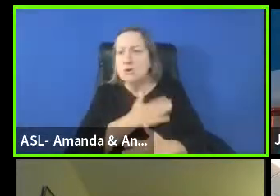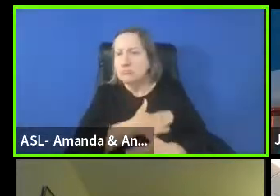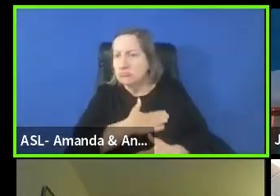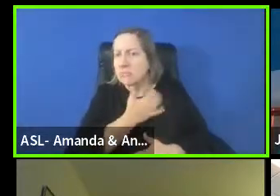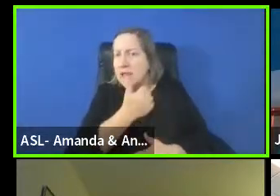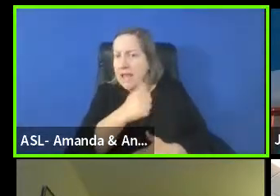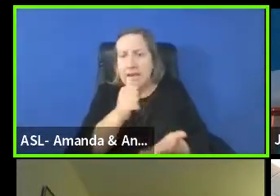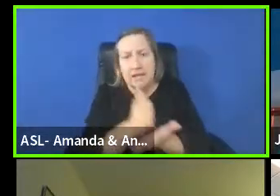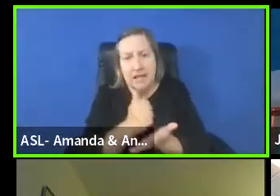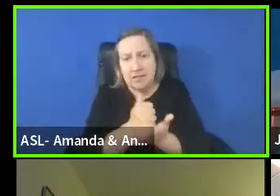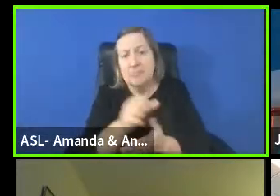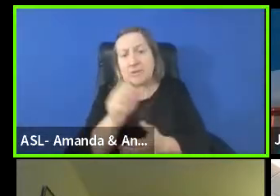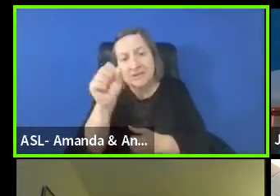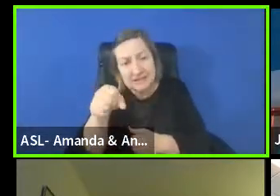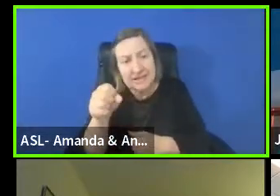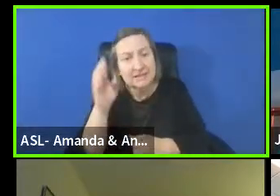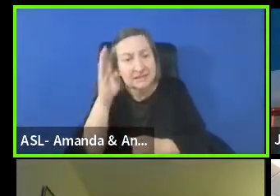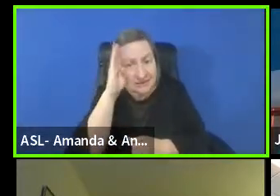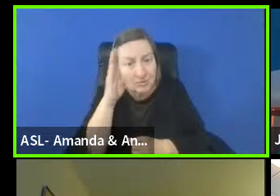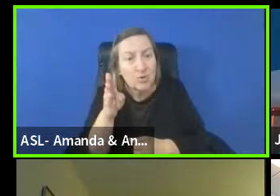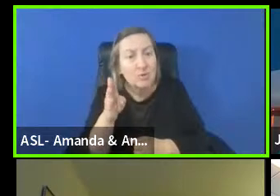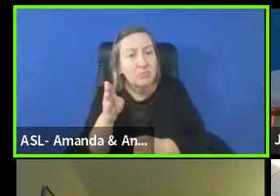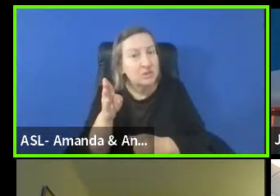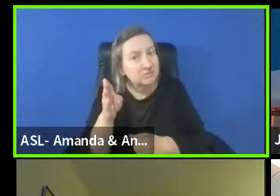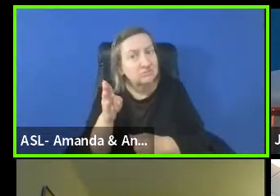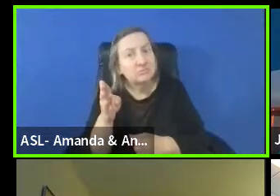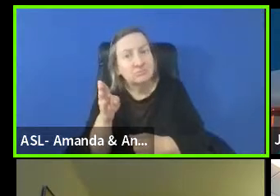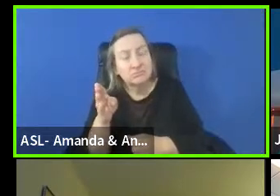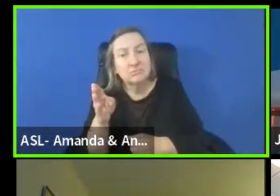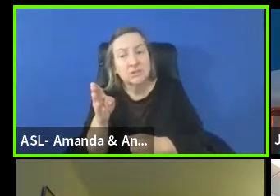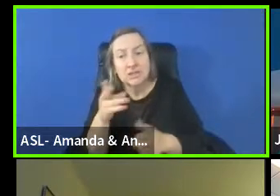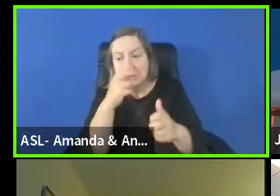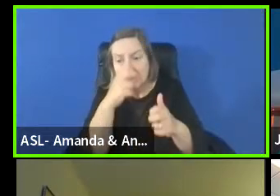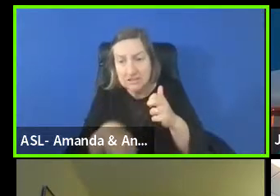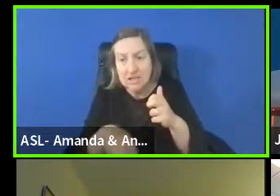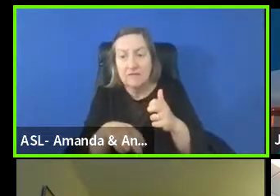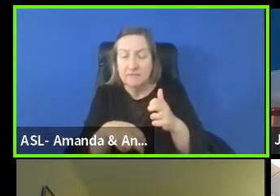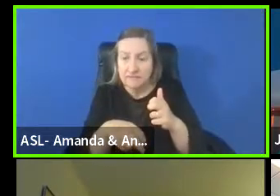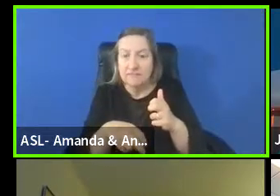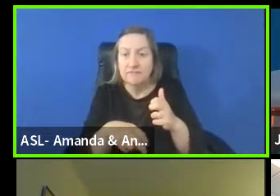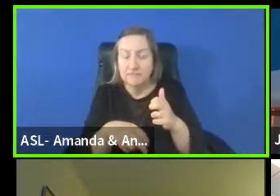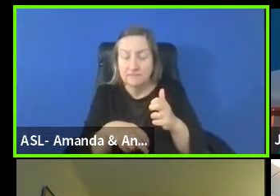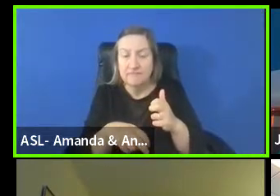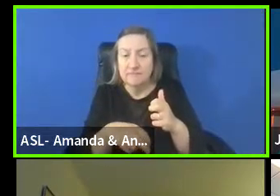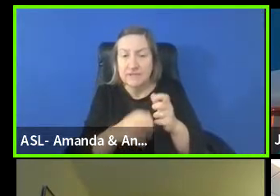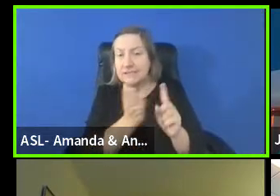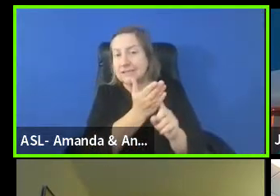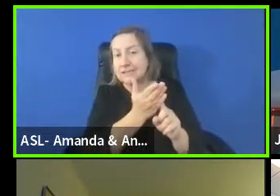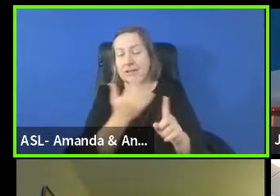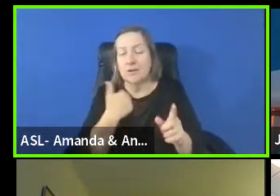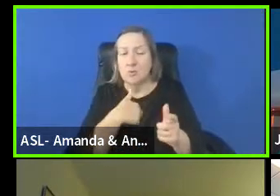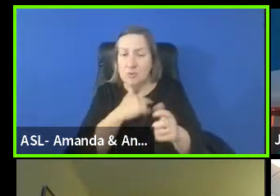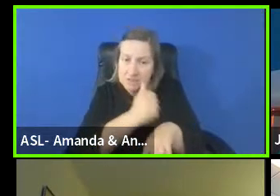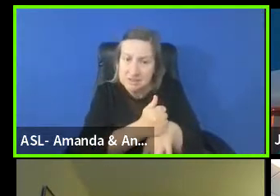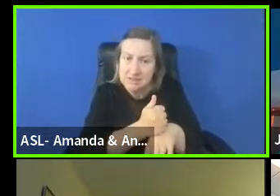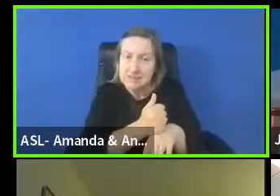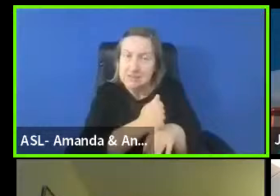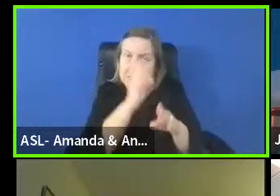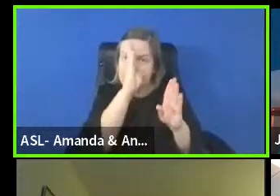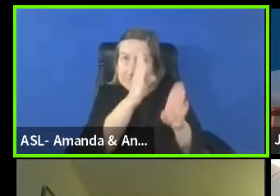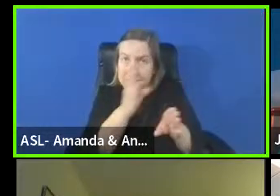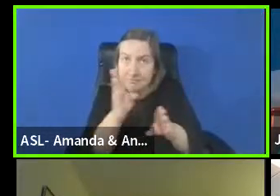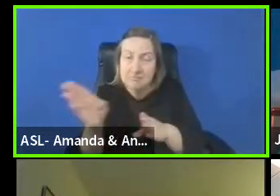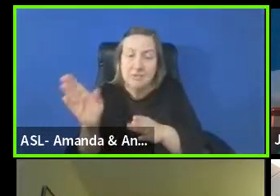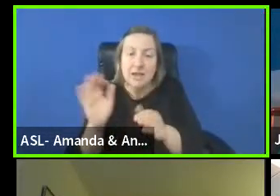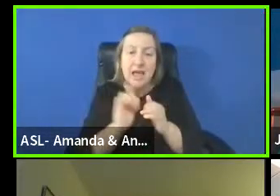help. It's going to be a very tough slog. We're putting strategies together for how